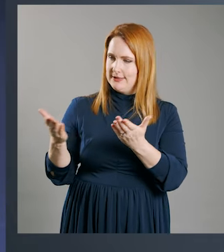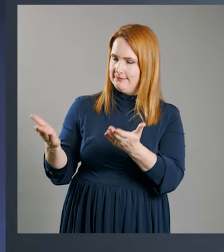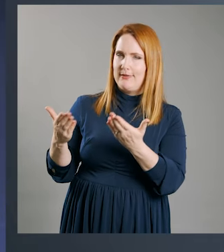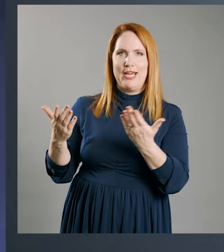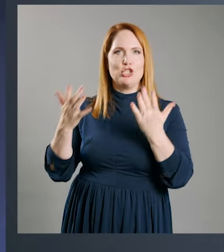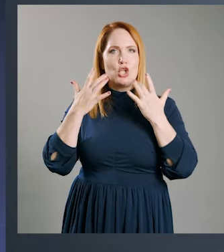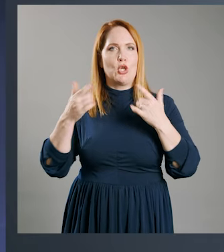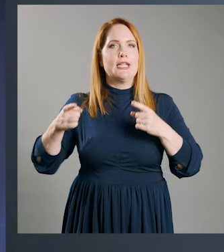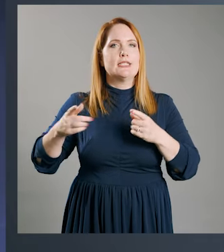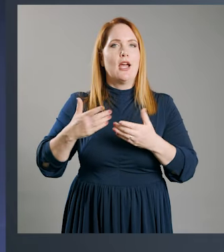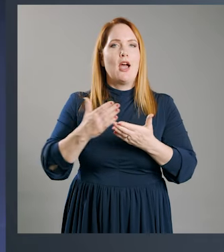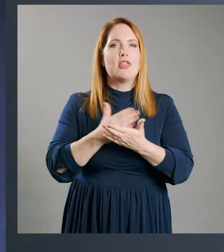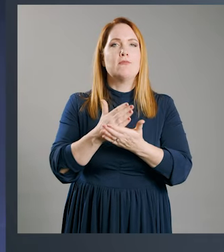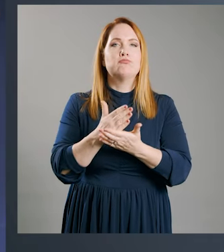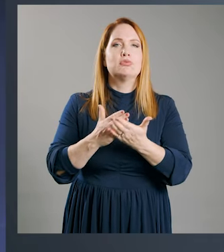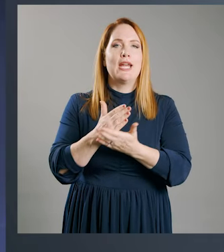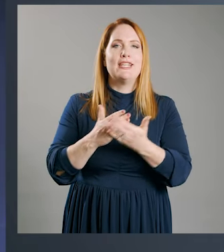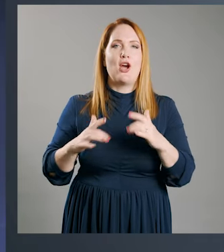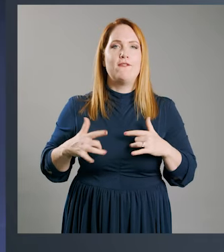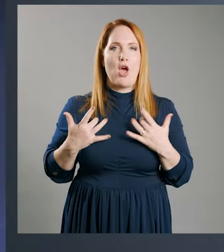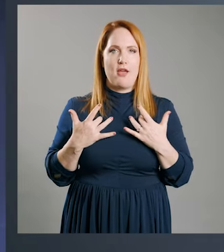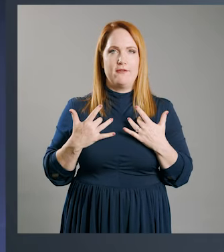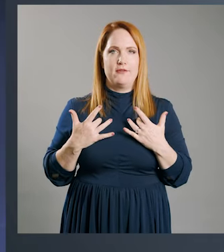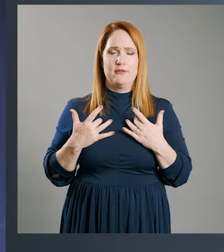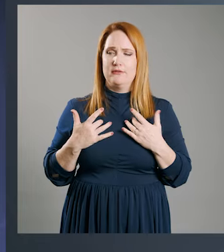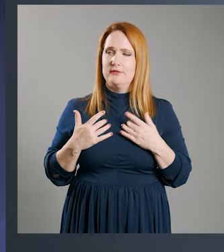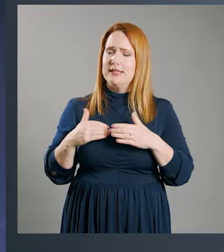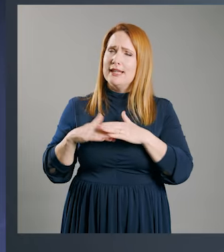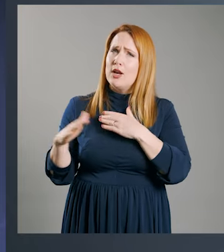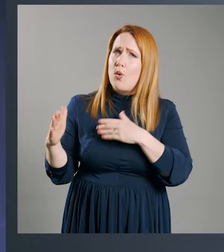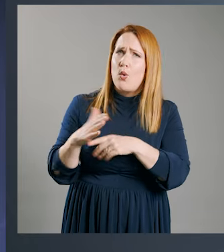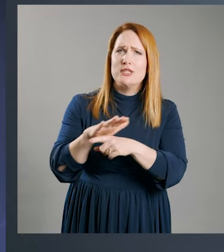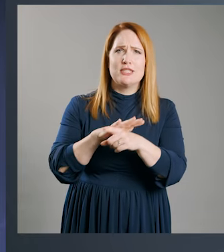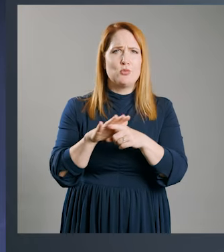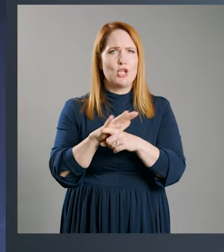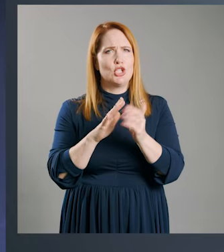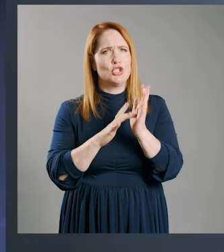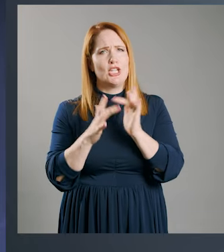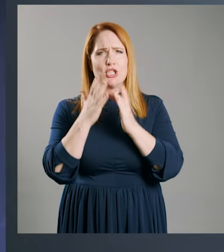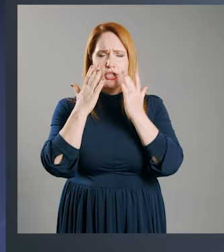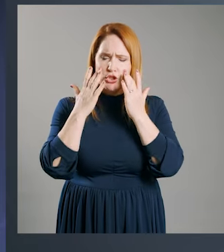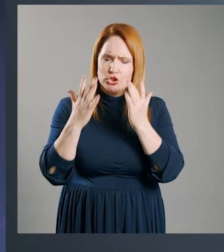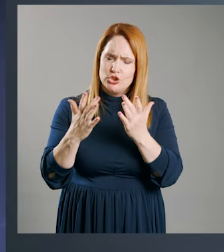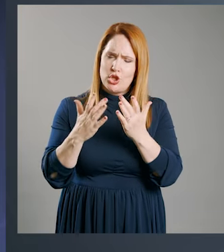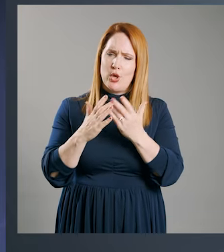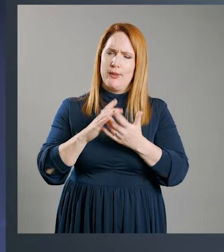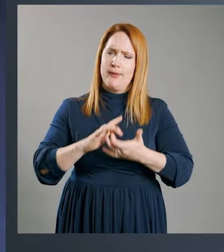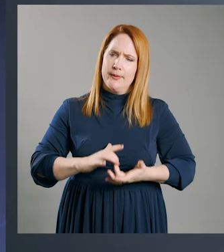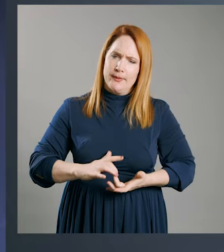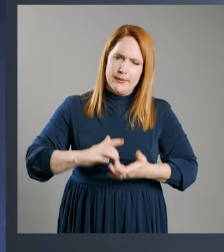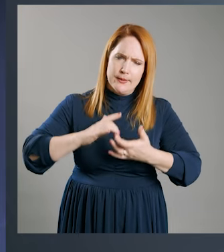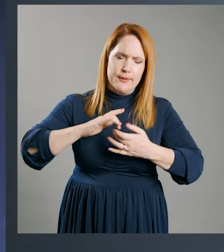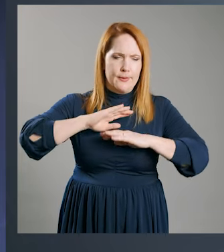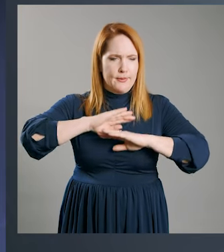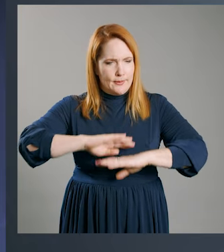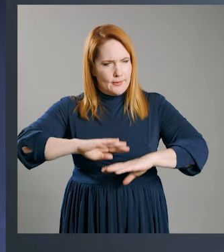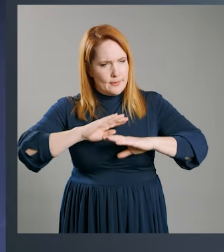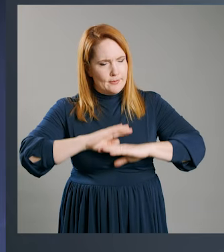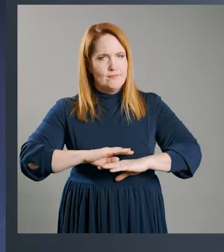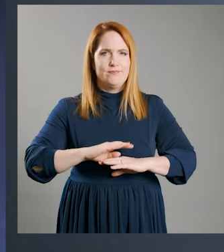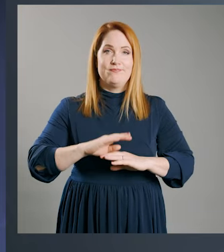life. And in all of these scenarios, he just showed such compassion, such humility, such authority.